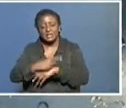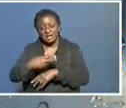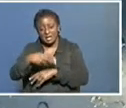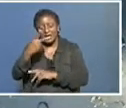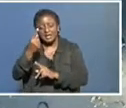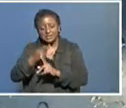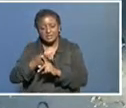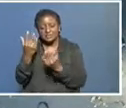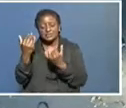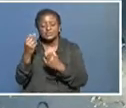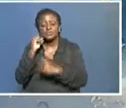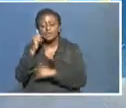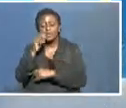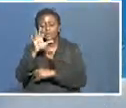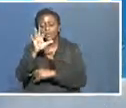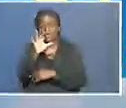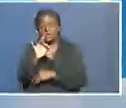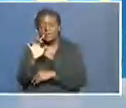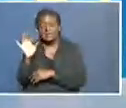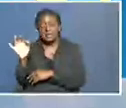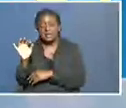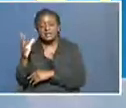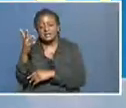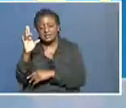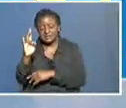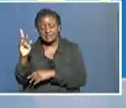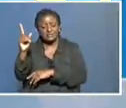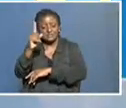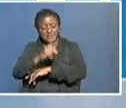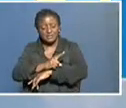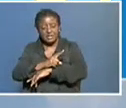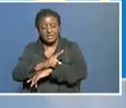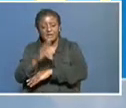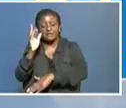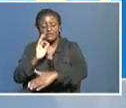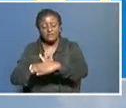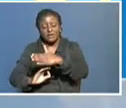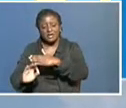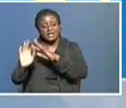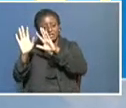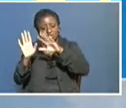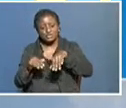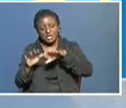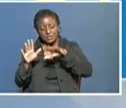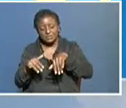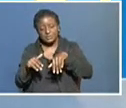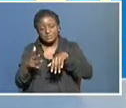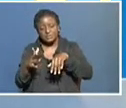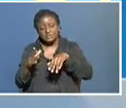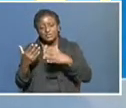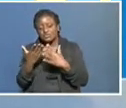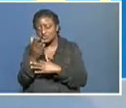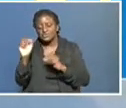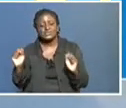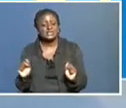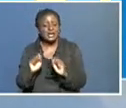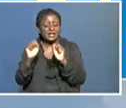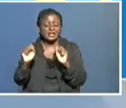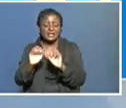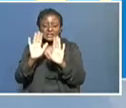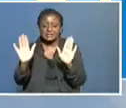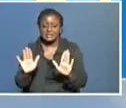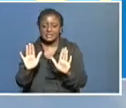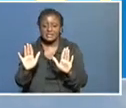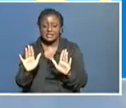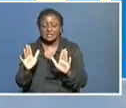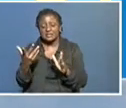temperature tomorrow, 89 degrees. Extended weather forecast. Those showers will be around right through Saturday. Sunday, we'll get